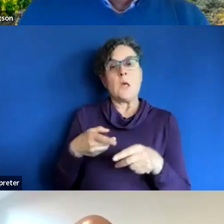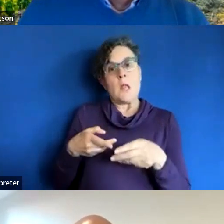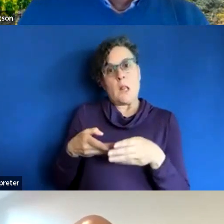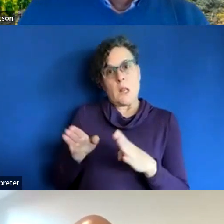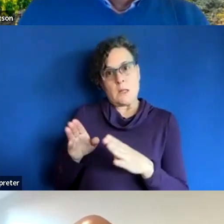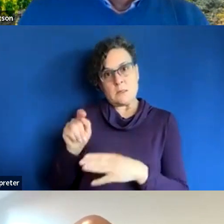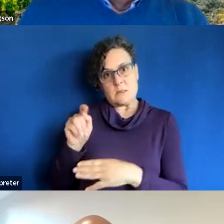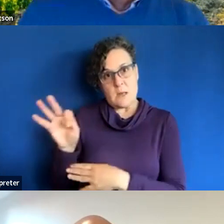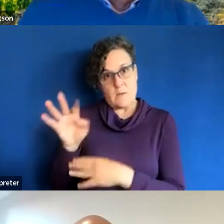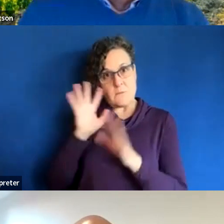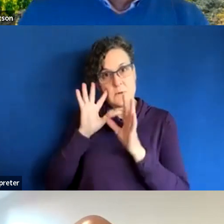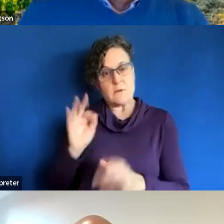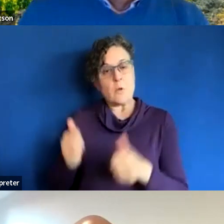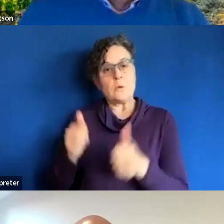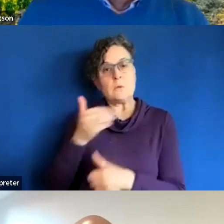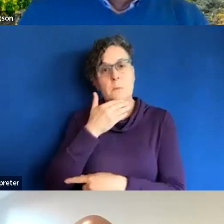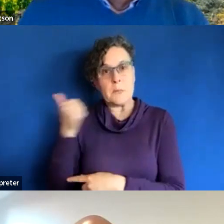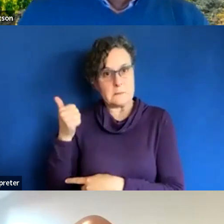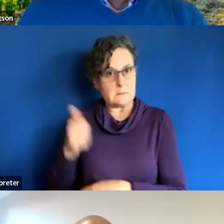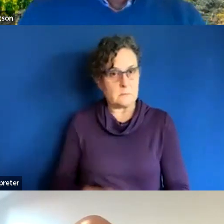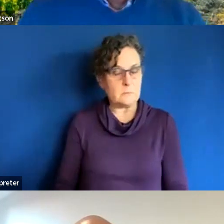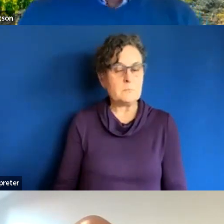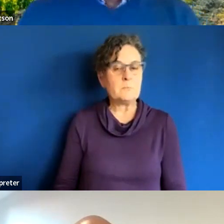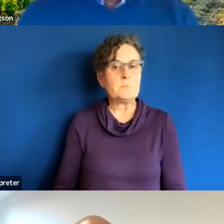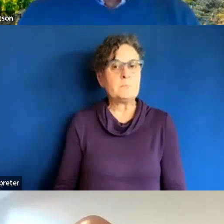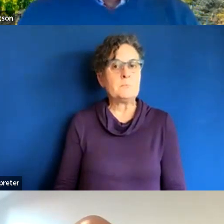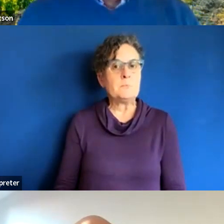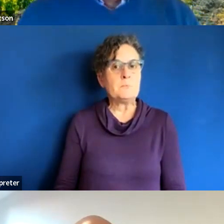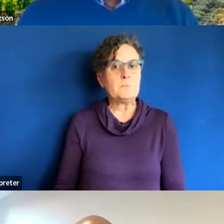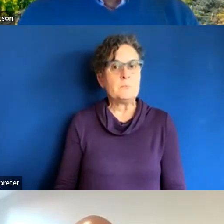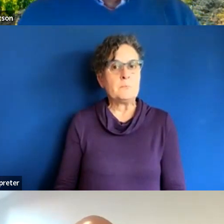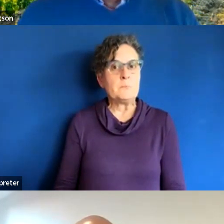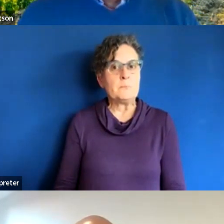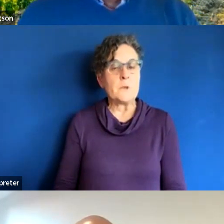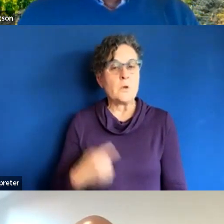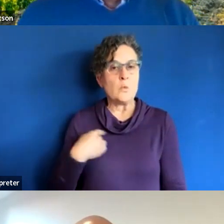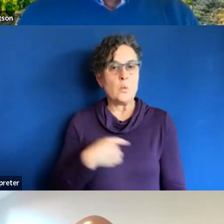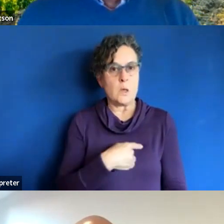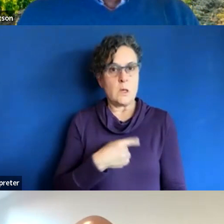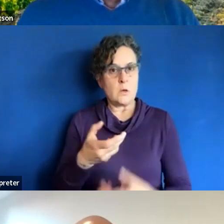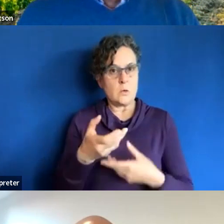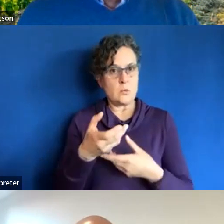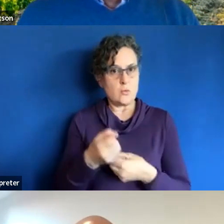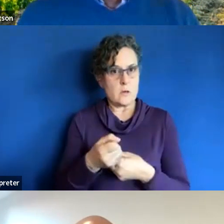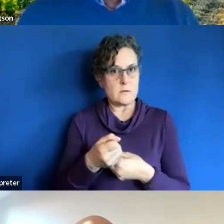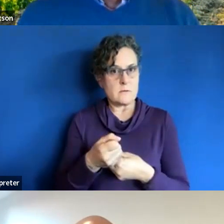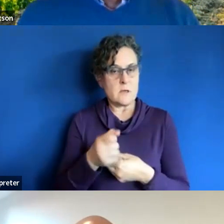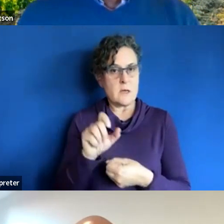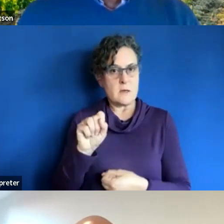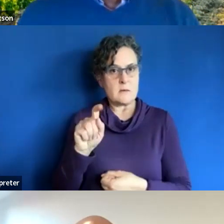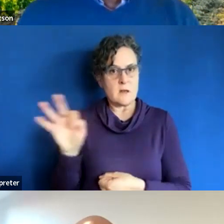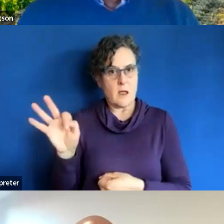best. So from here, we're trusting staff to come up with the best